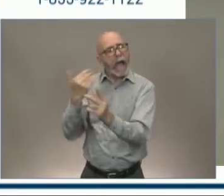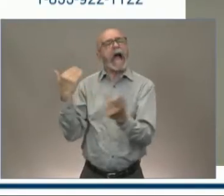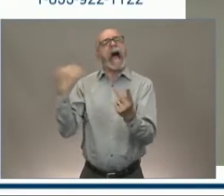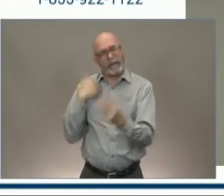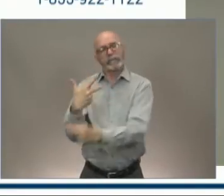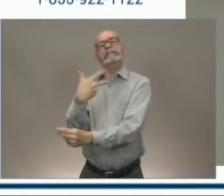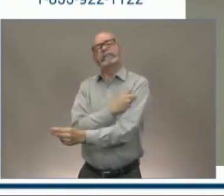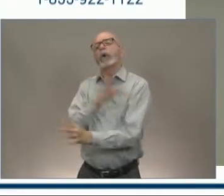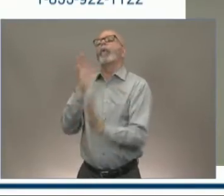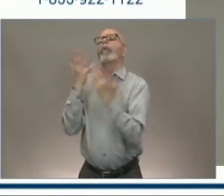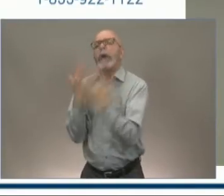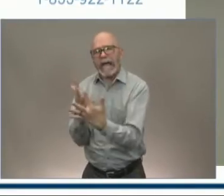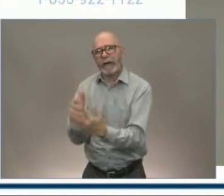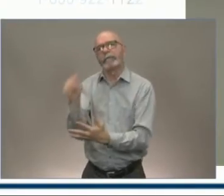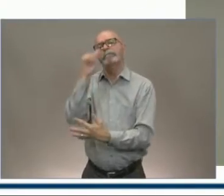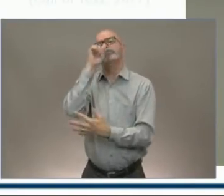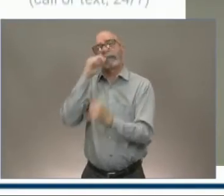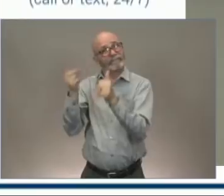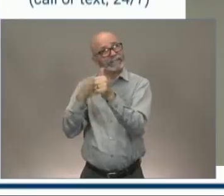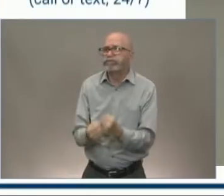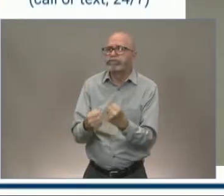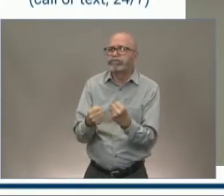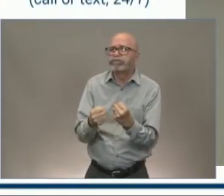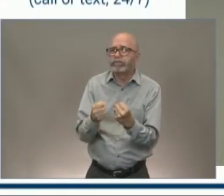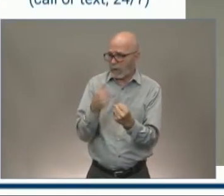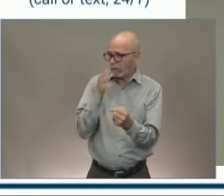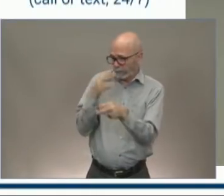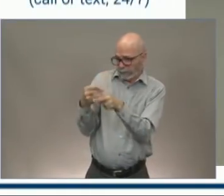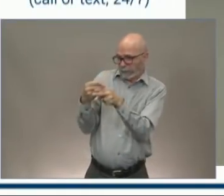this anticipated change from NACI, you're going to get a chance soon.